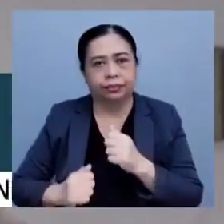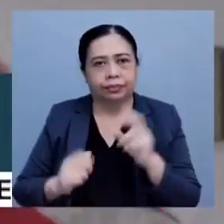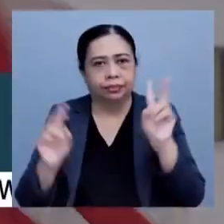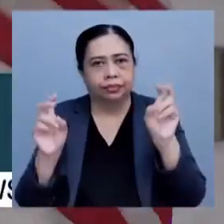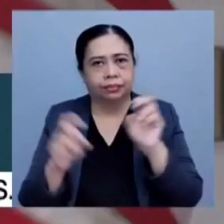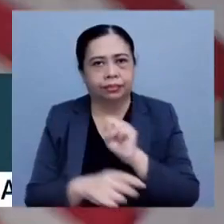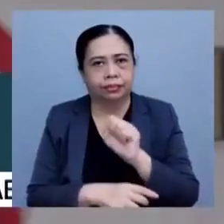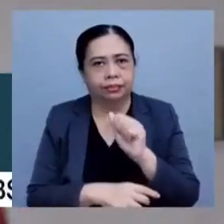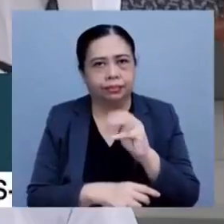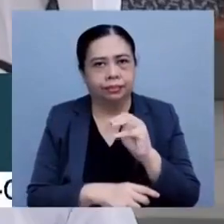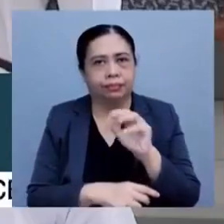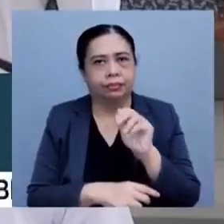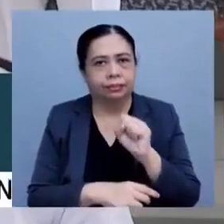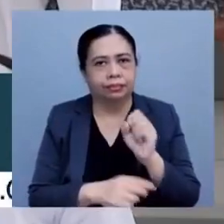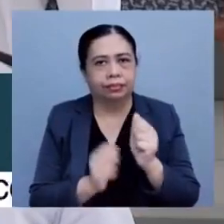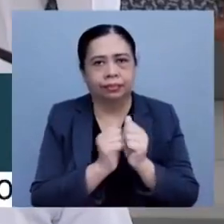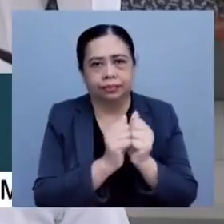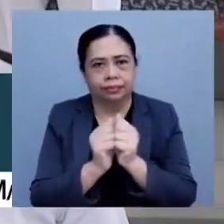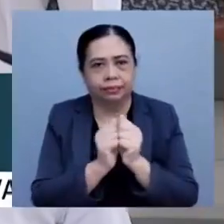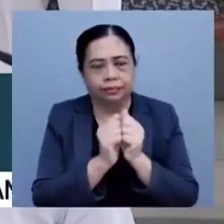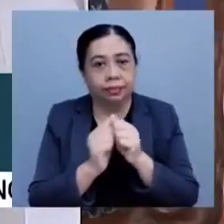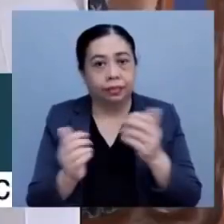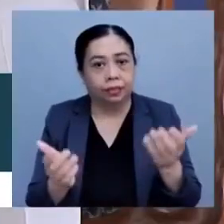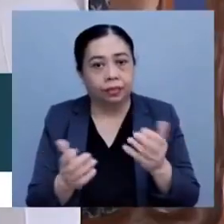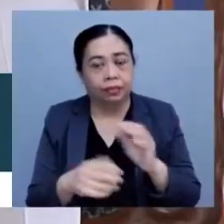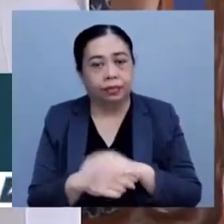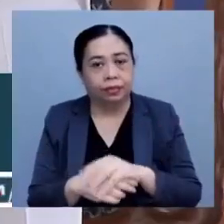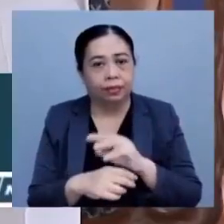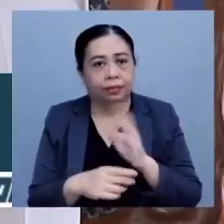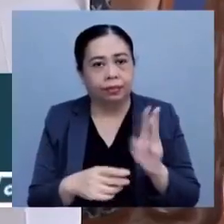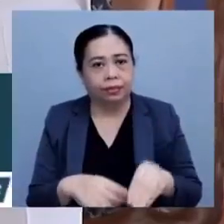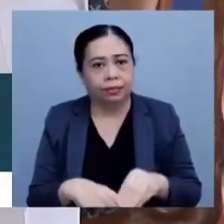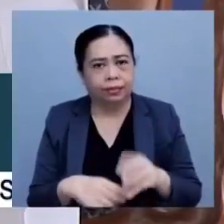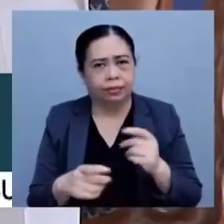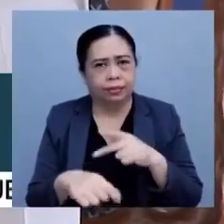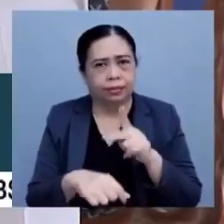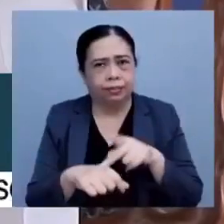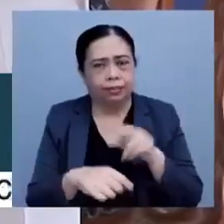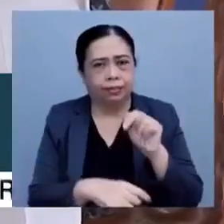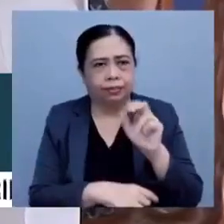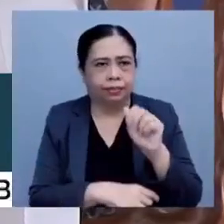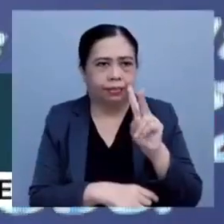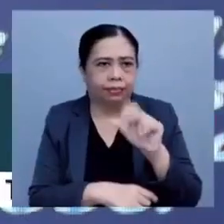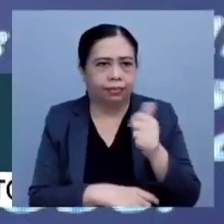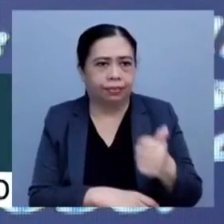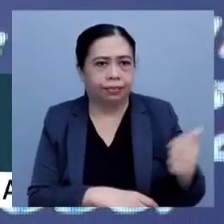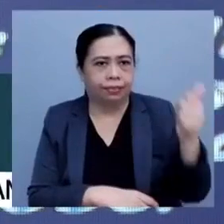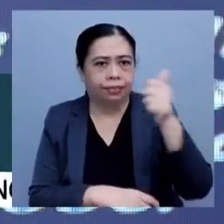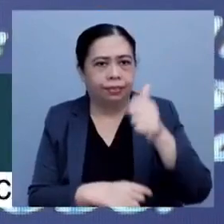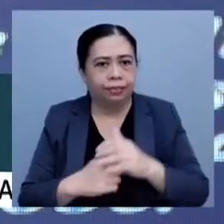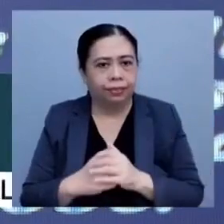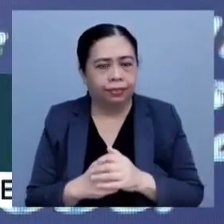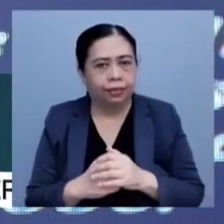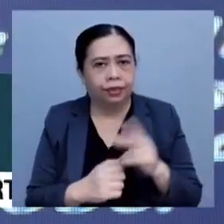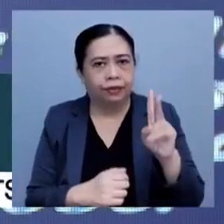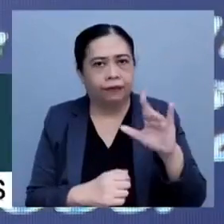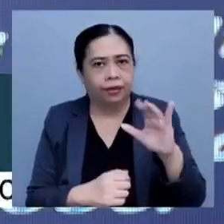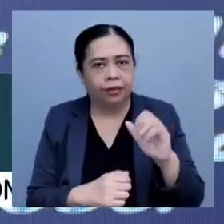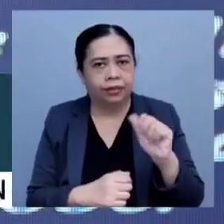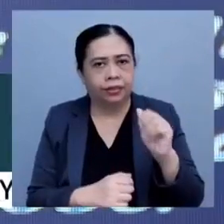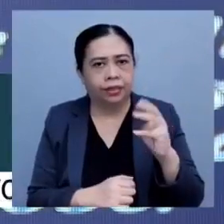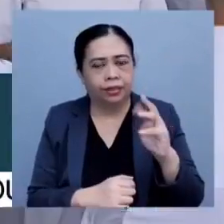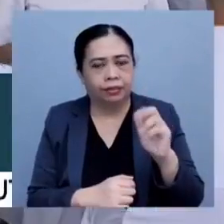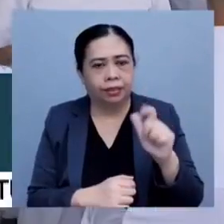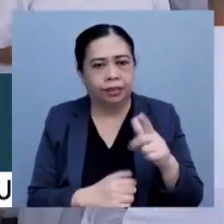the Philippine Navy headquarters in Manila on Monday. Philippine Navy Flag Officer in Command, Vice Admiral Toribio Adasi